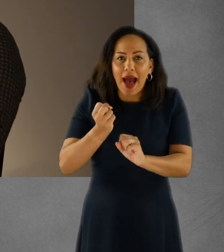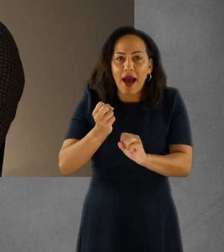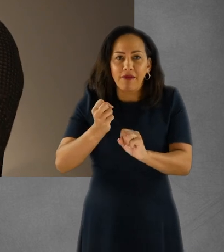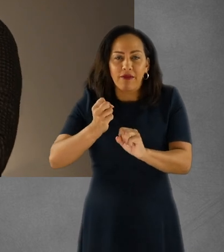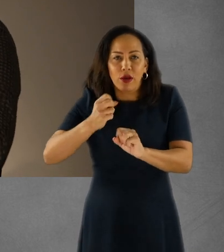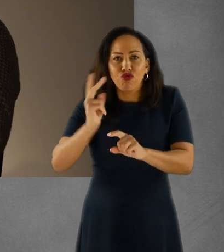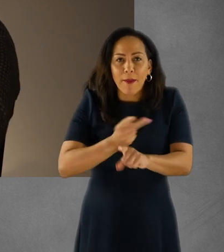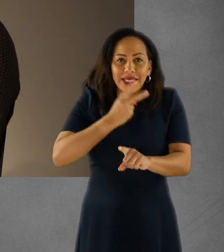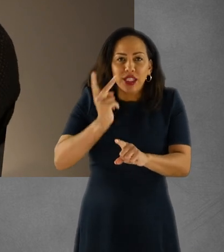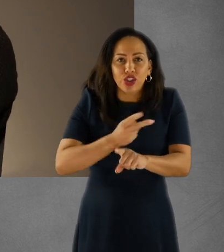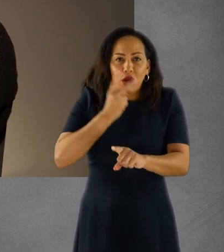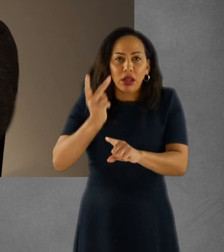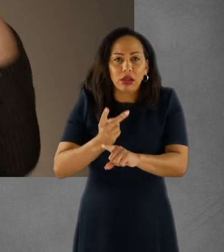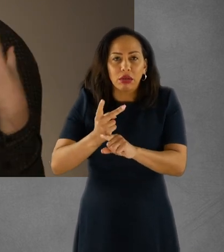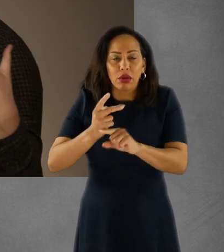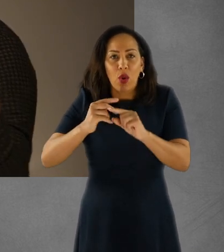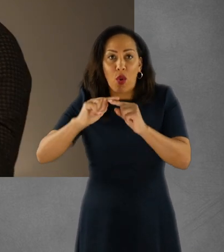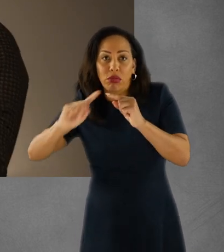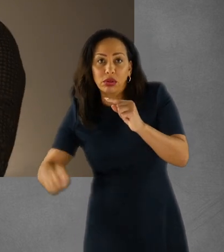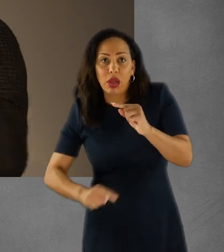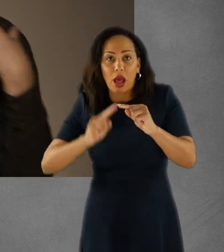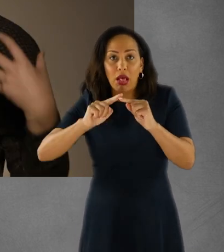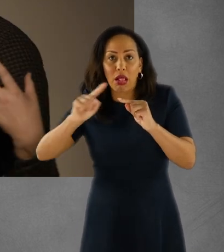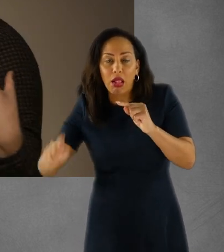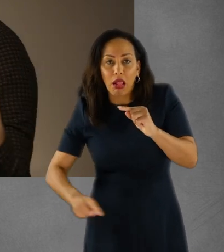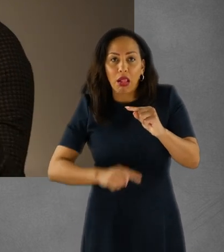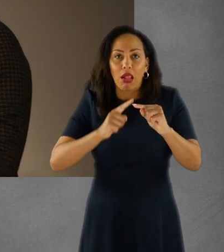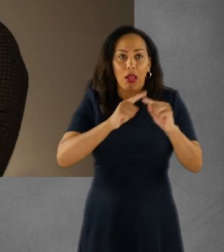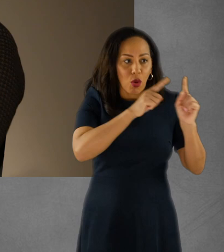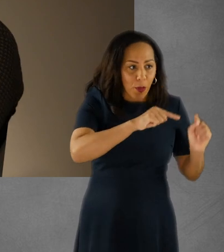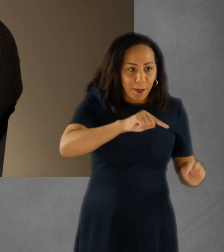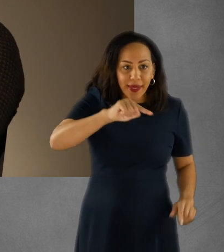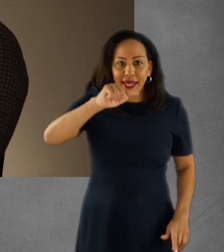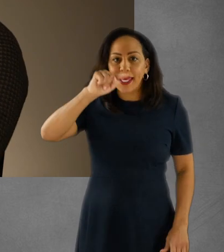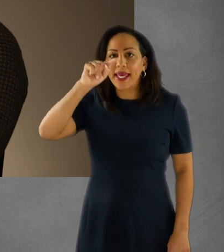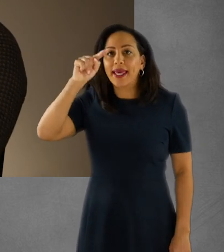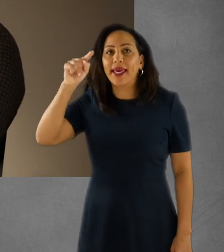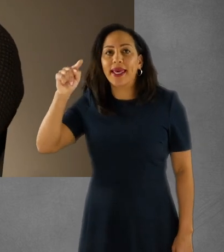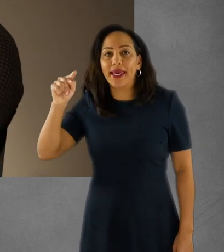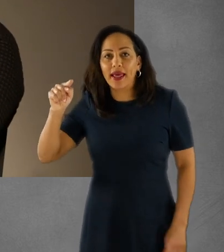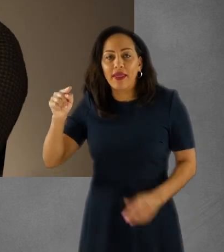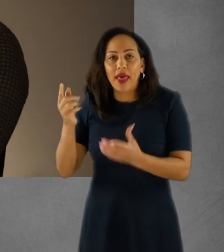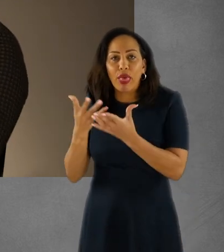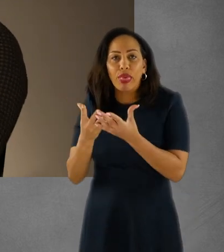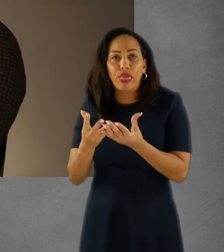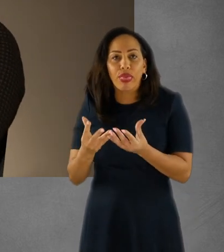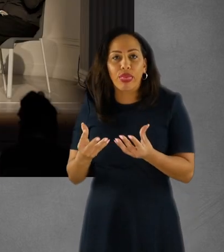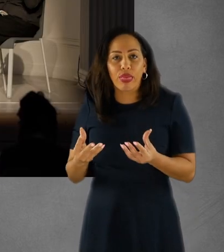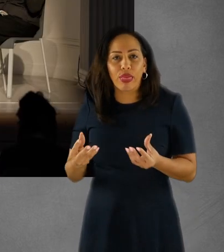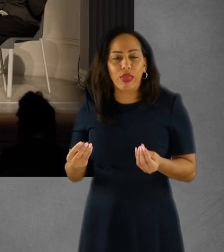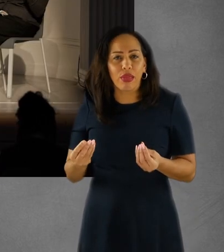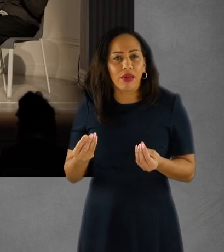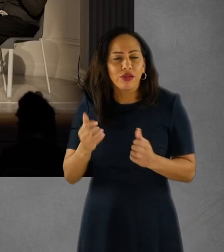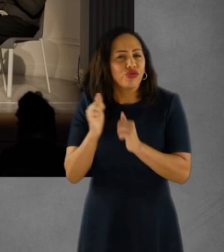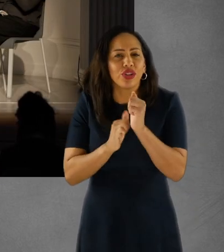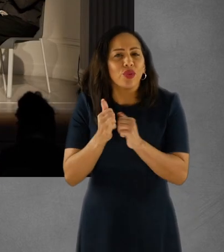back, some of which, as you say, peak and then recede at the end. Could you say something about how, where